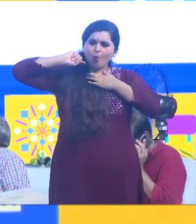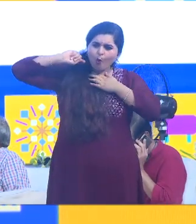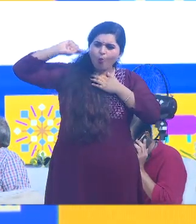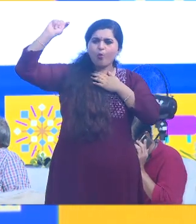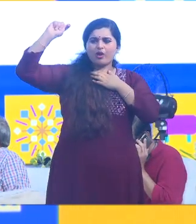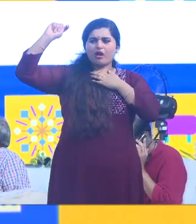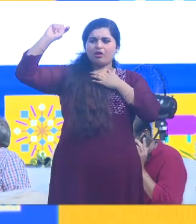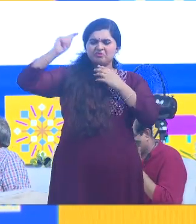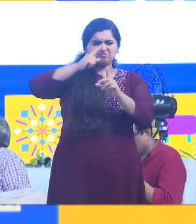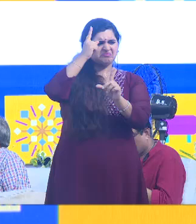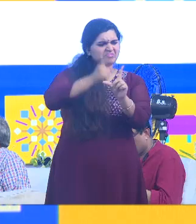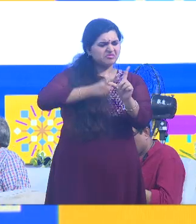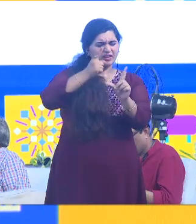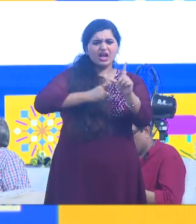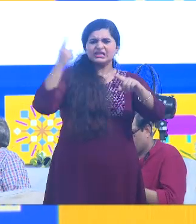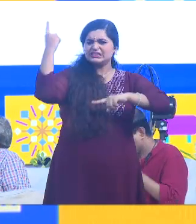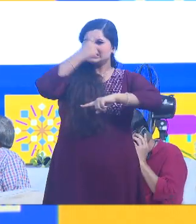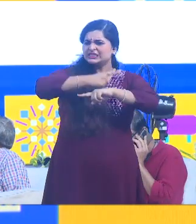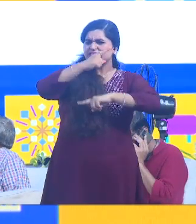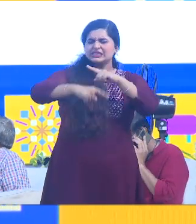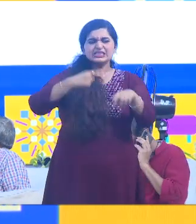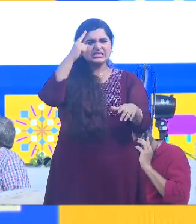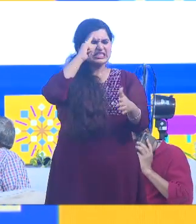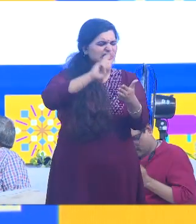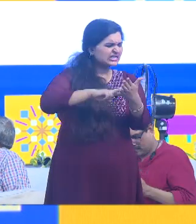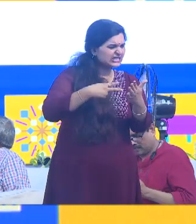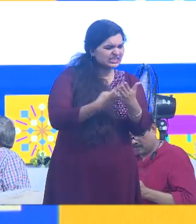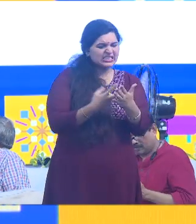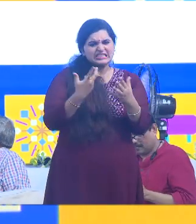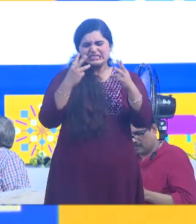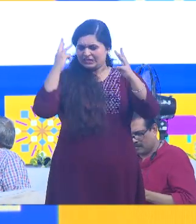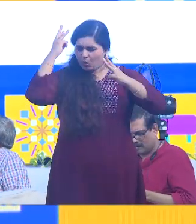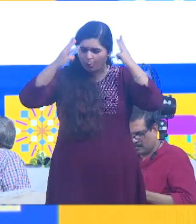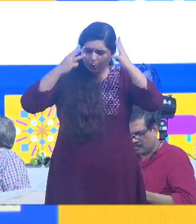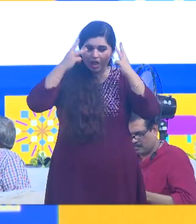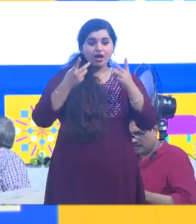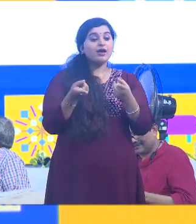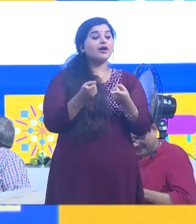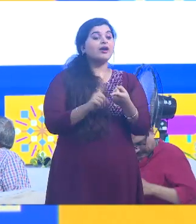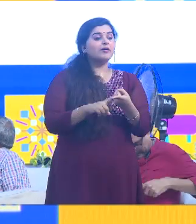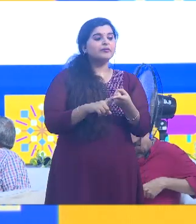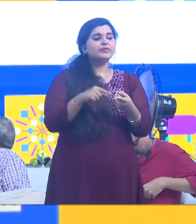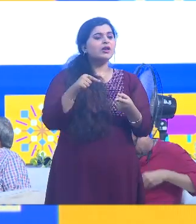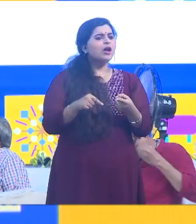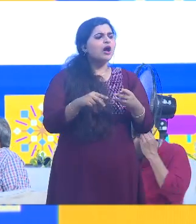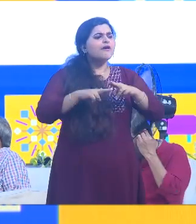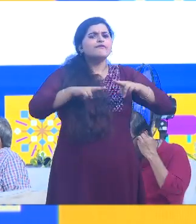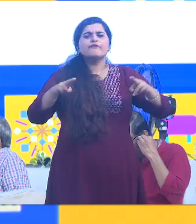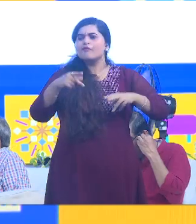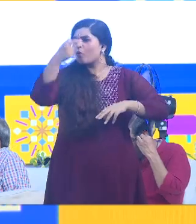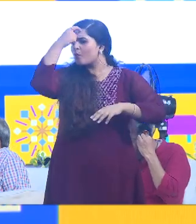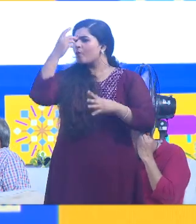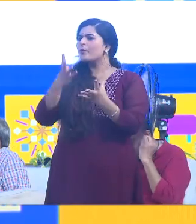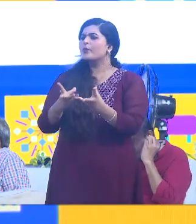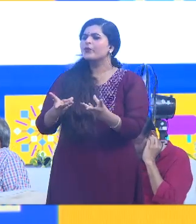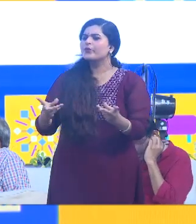passing day due to the stress factor, due to several other social, economic factors. and how to take care of the health of